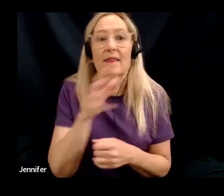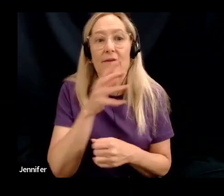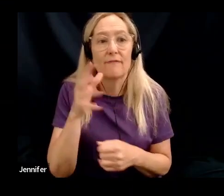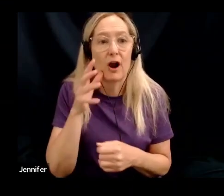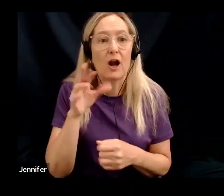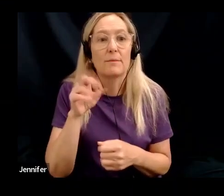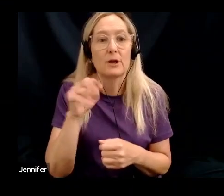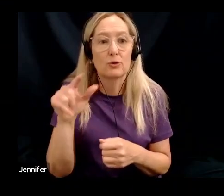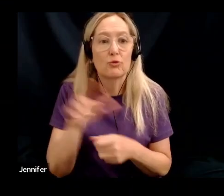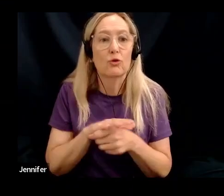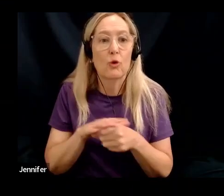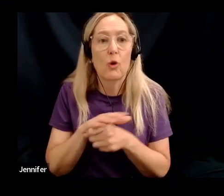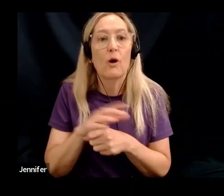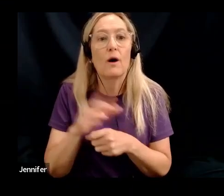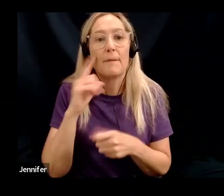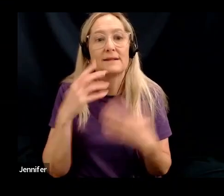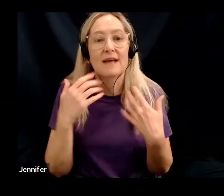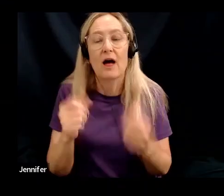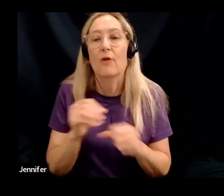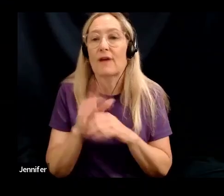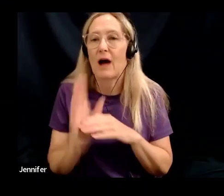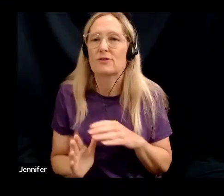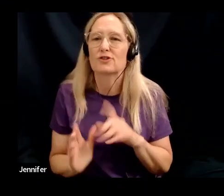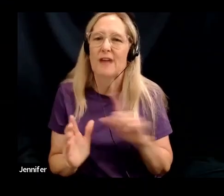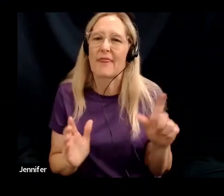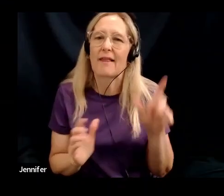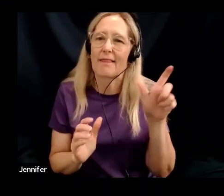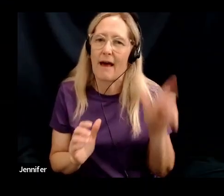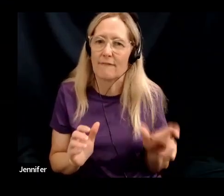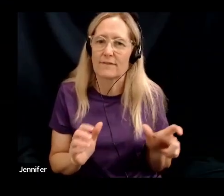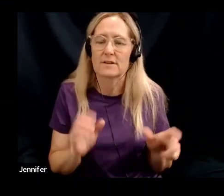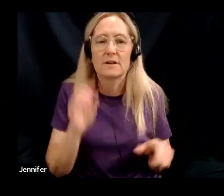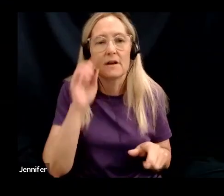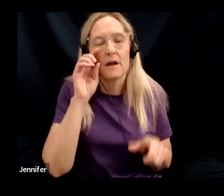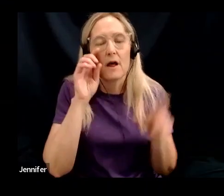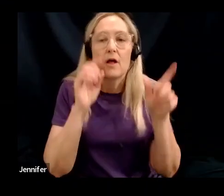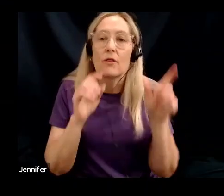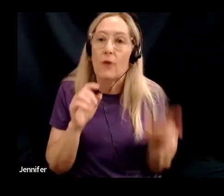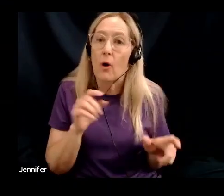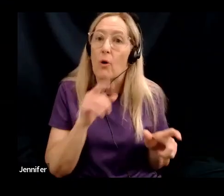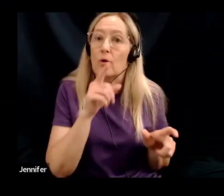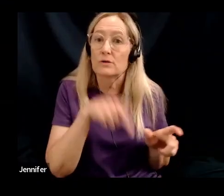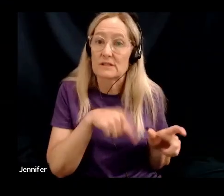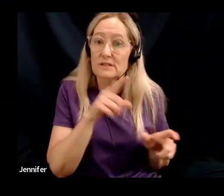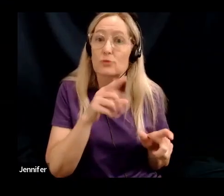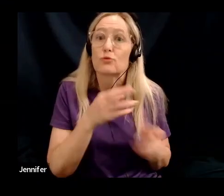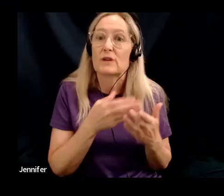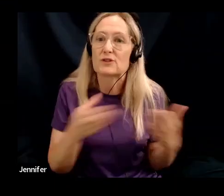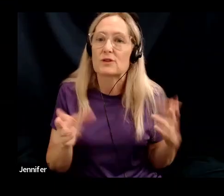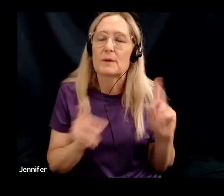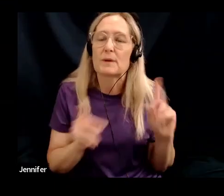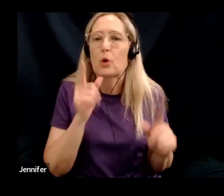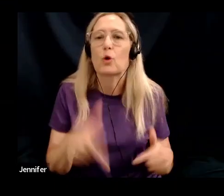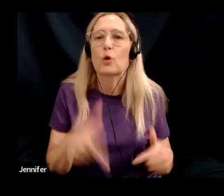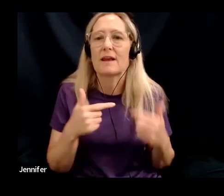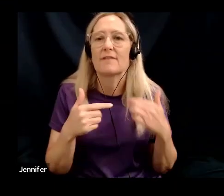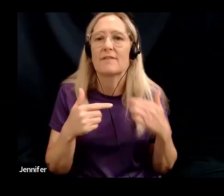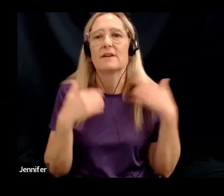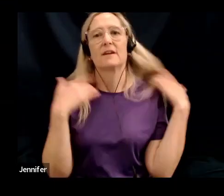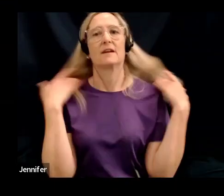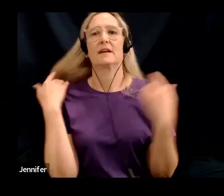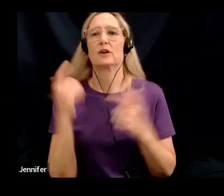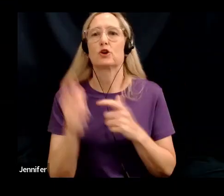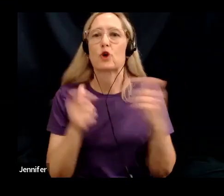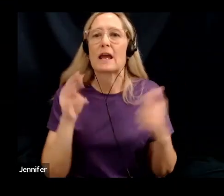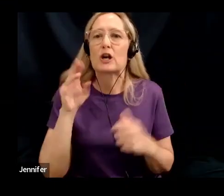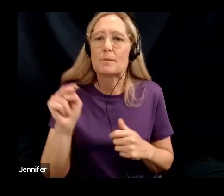Counselors. So that's on the left-hand side of the screen. And those are resources for people that live in, greater outstate